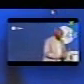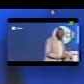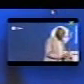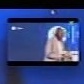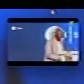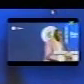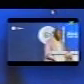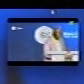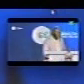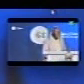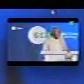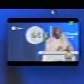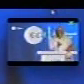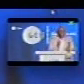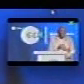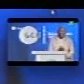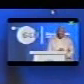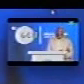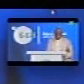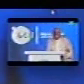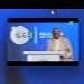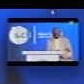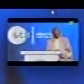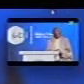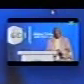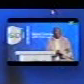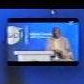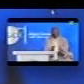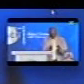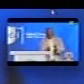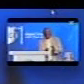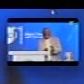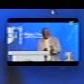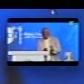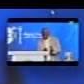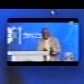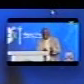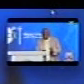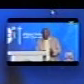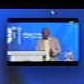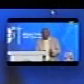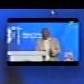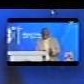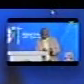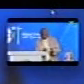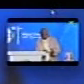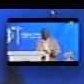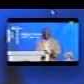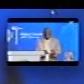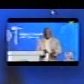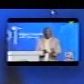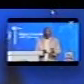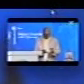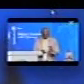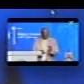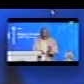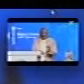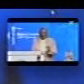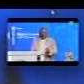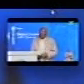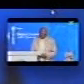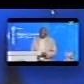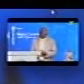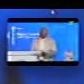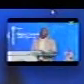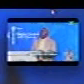4, reading from verse 14. They have wandered as blind men in the